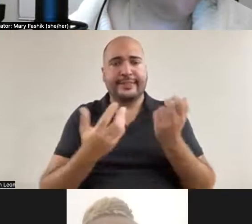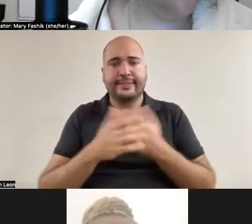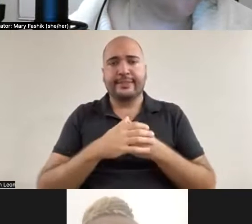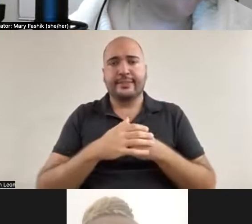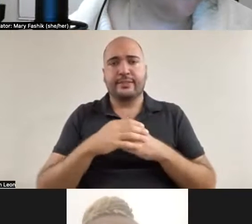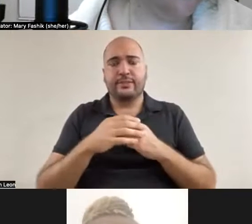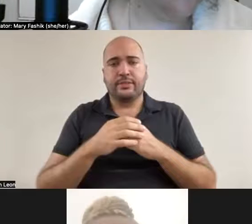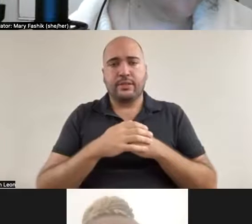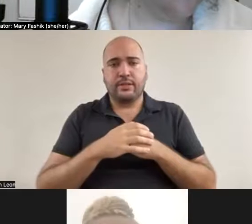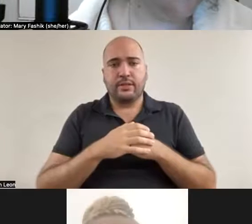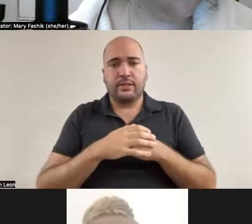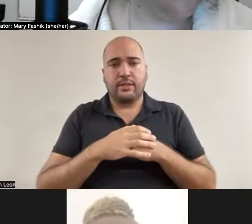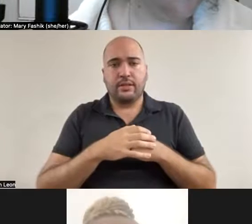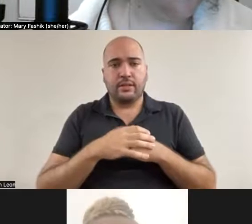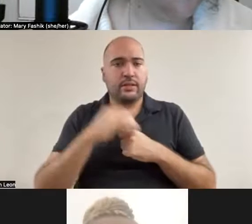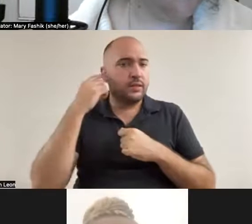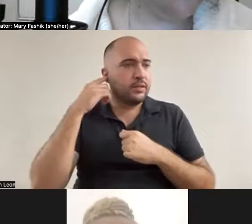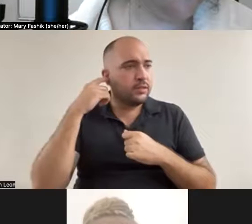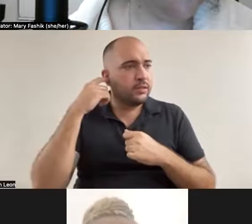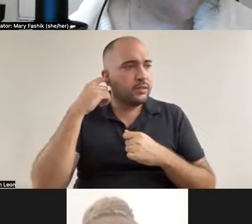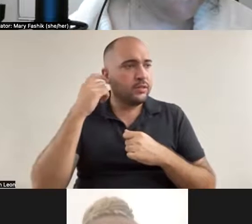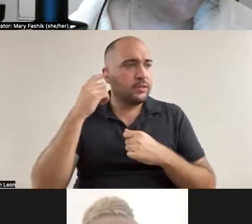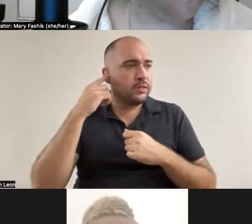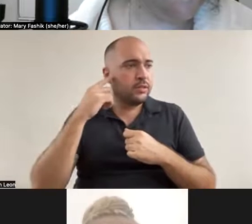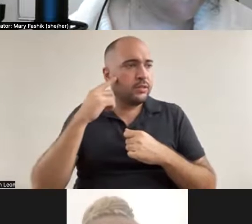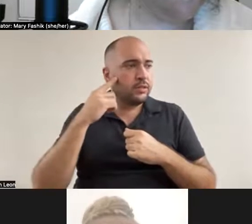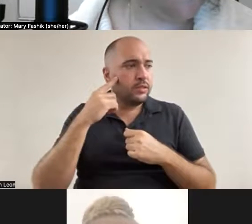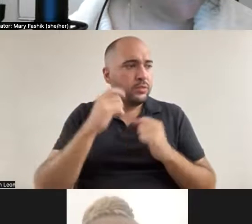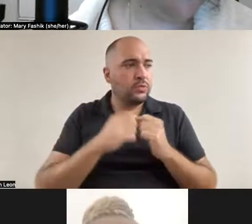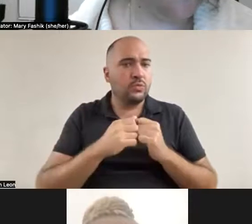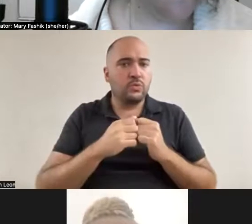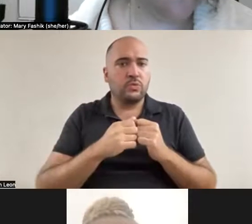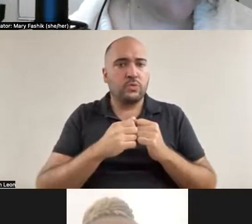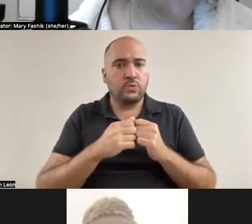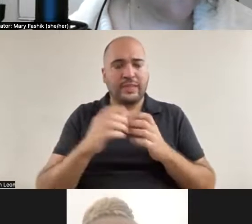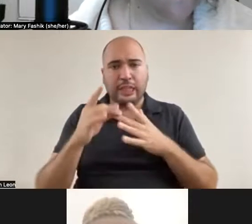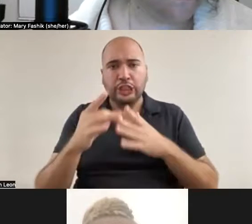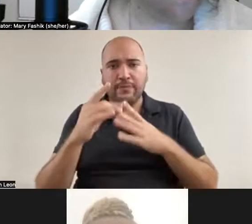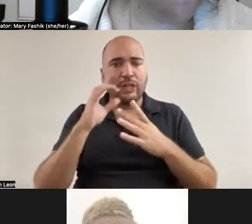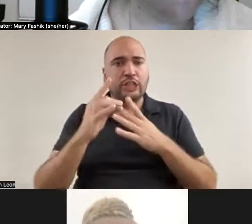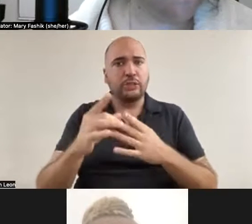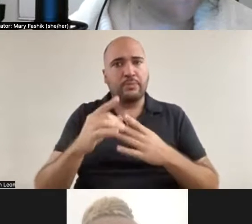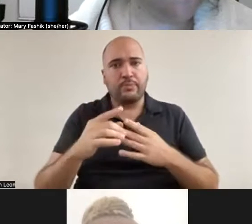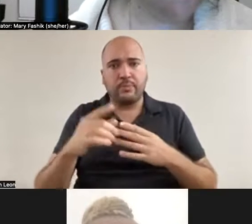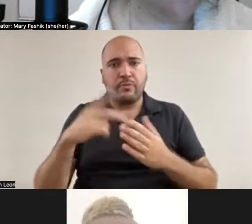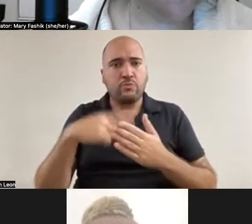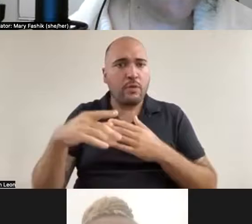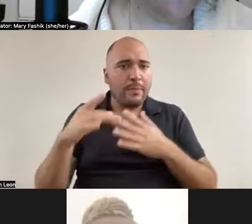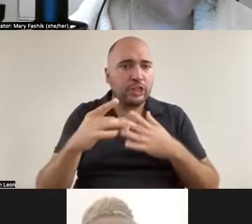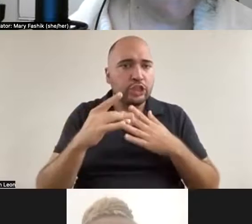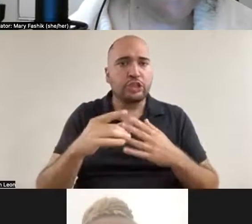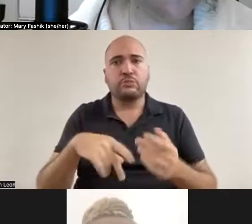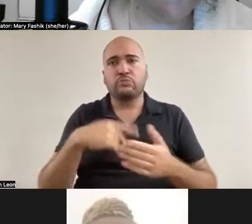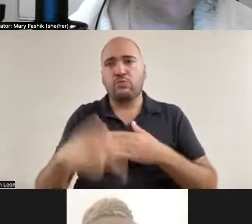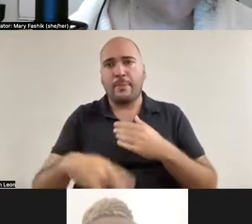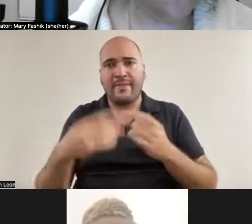have program on leadership, program on entrepreneurship, and a program on